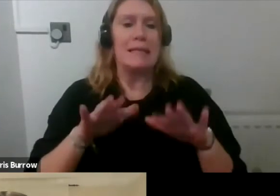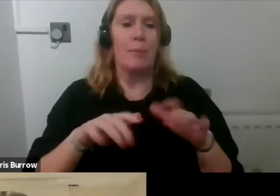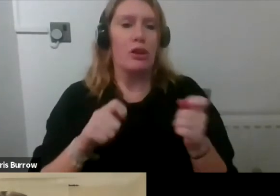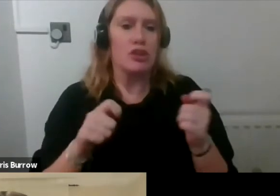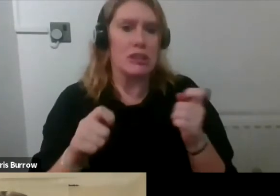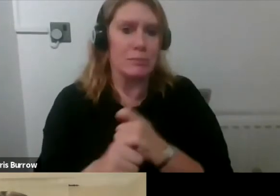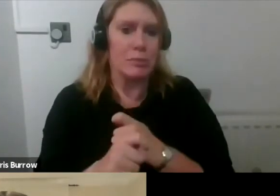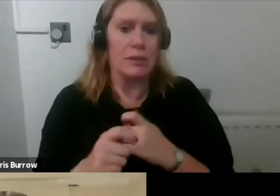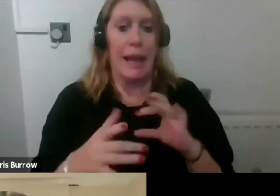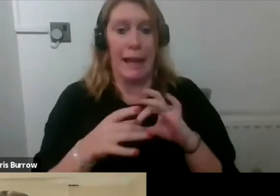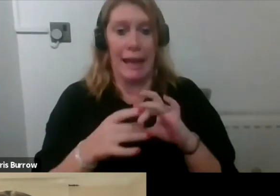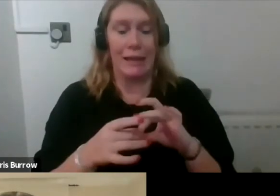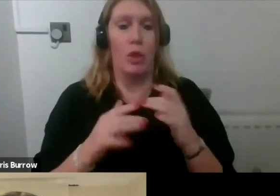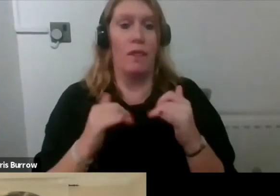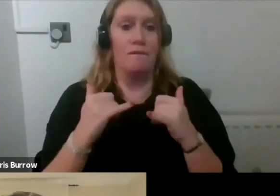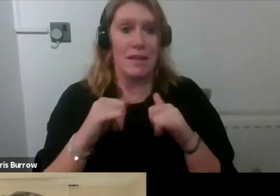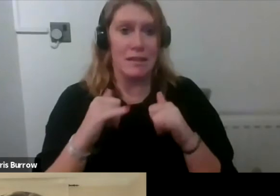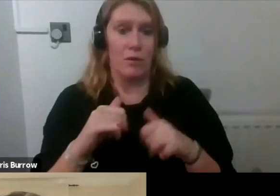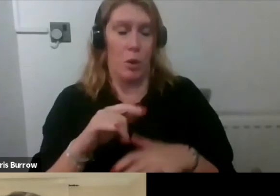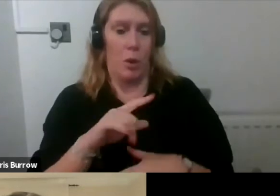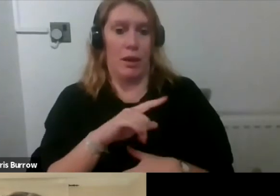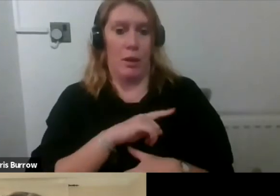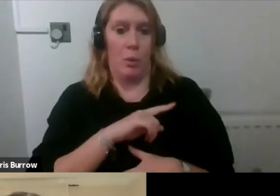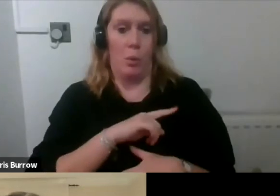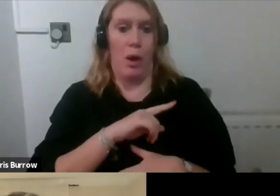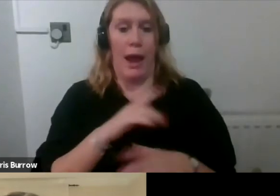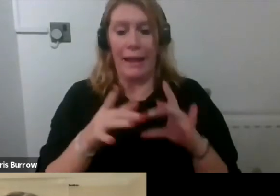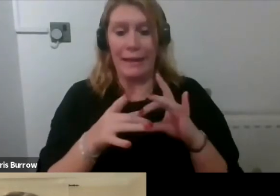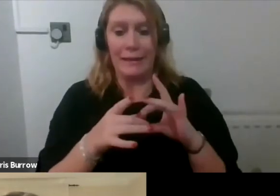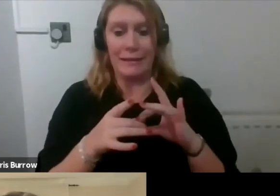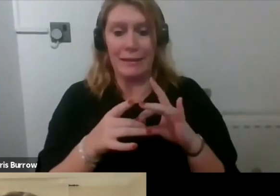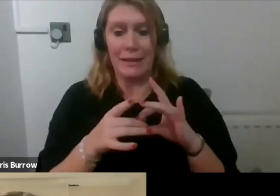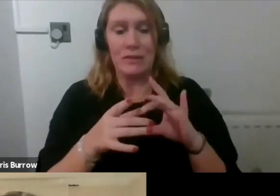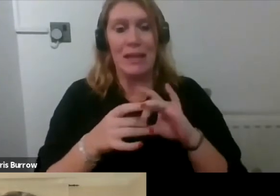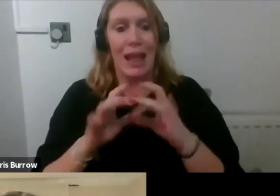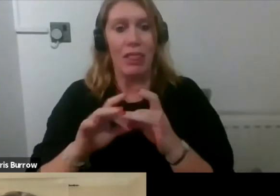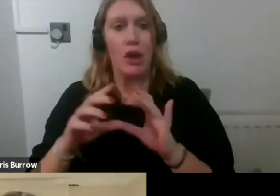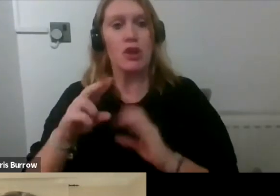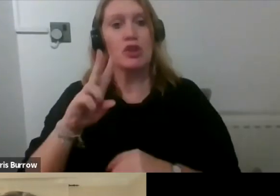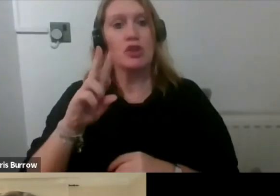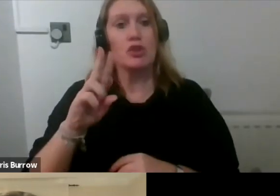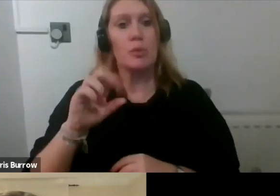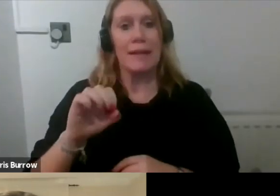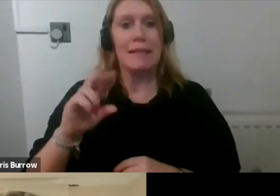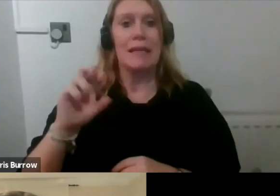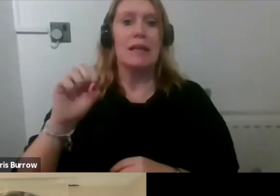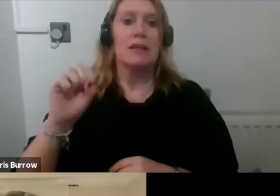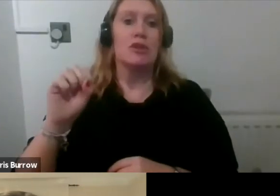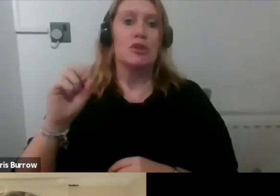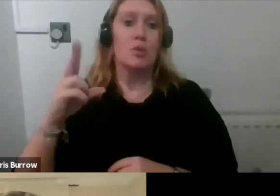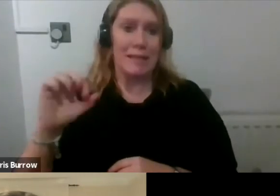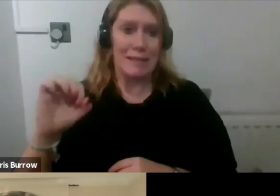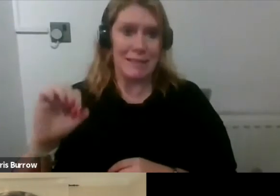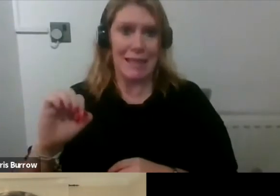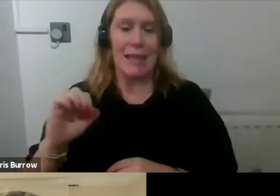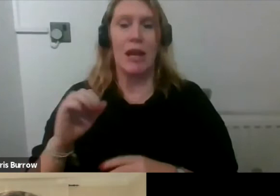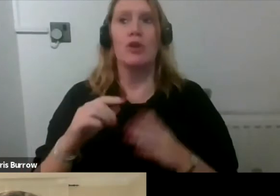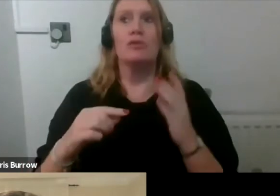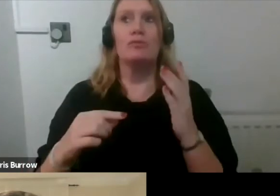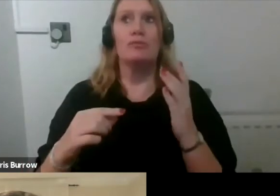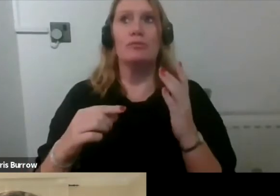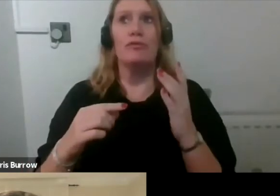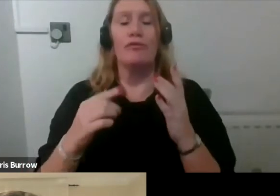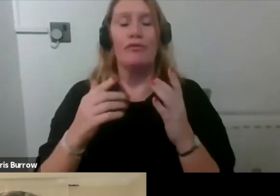But this event is also taking place as part of the Together 2020 Disability Film Festival, which